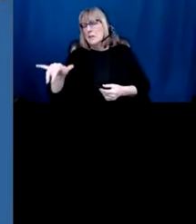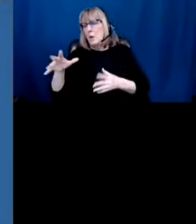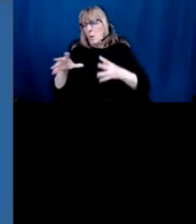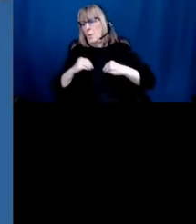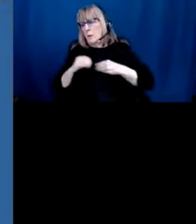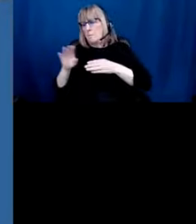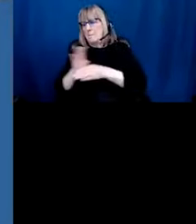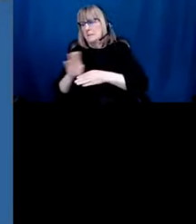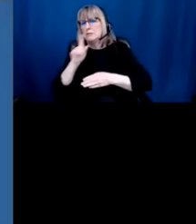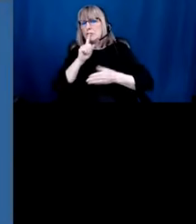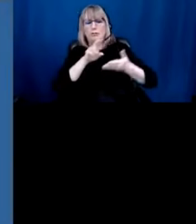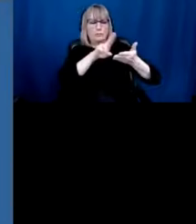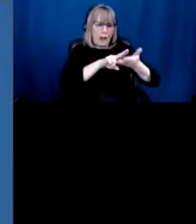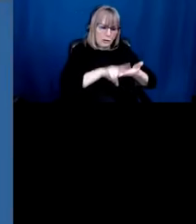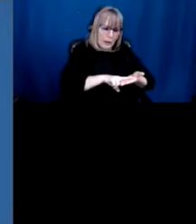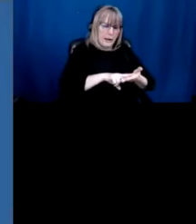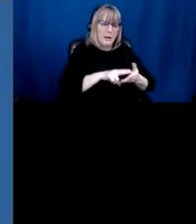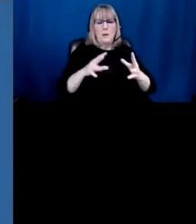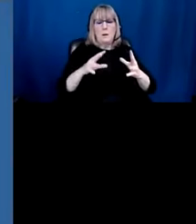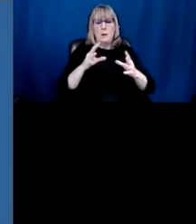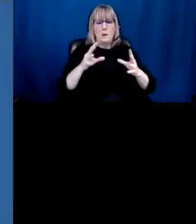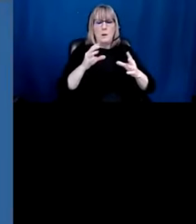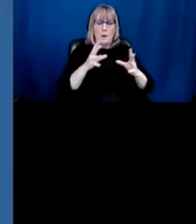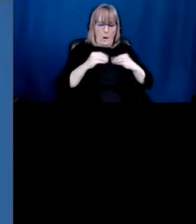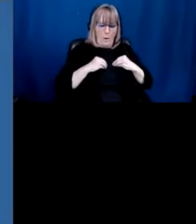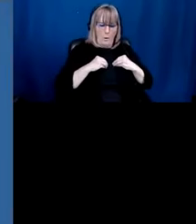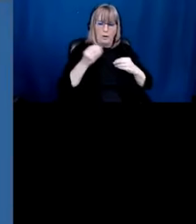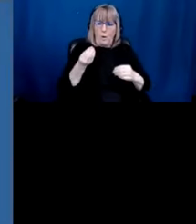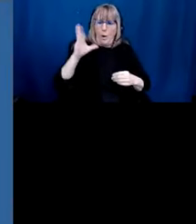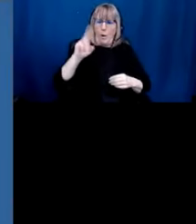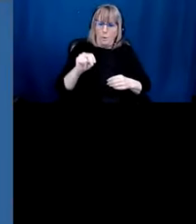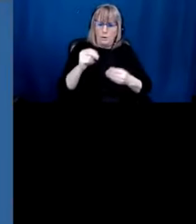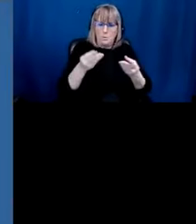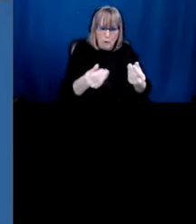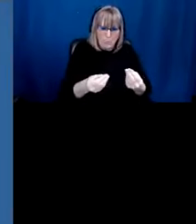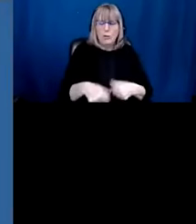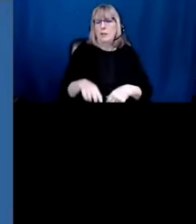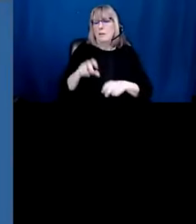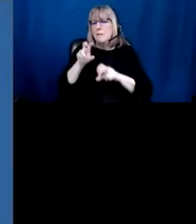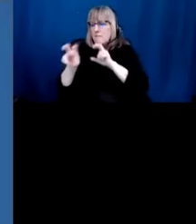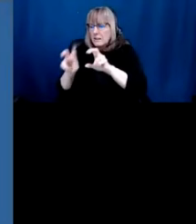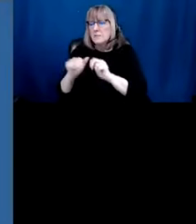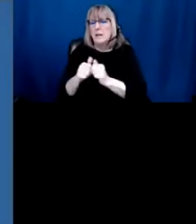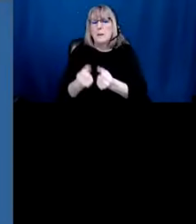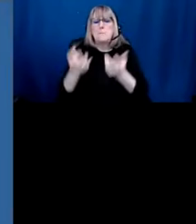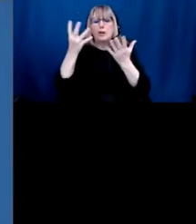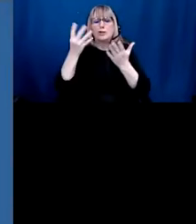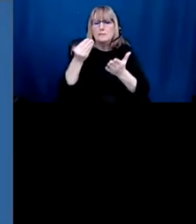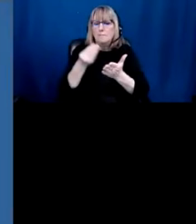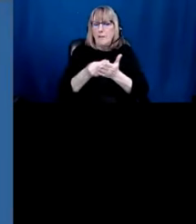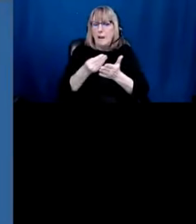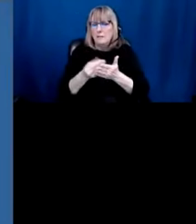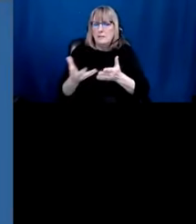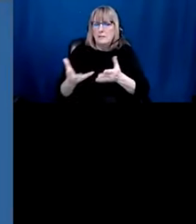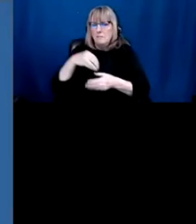presentemos sobre or owned properties invested in, as well as how much money was requiere que se